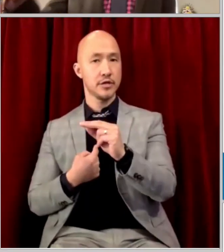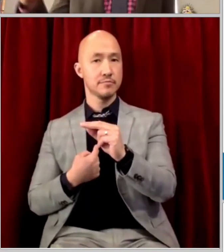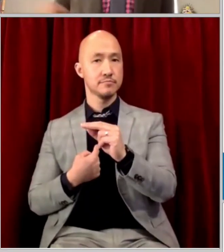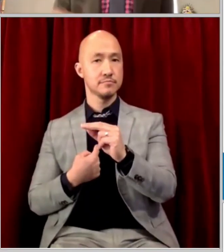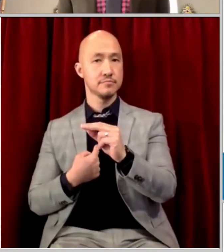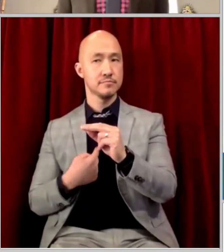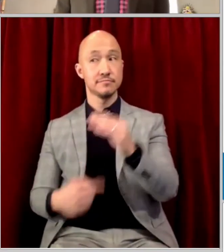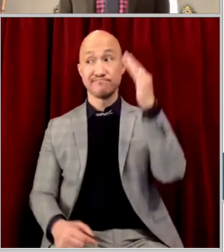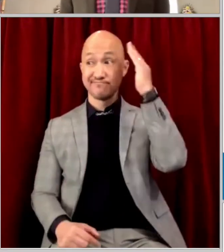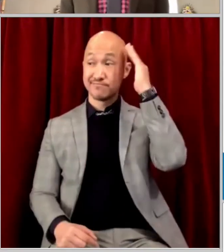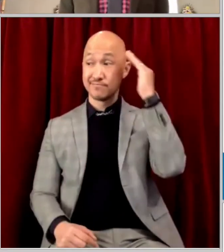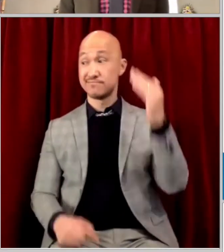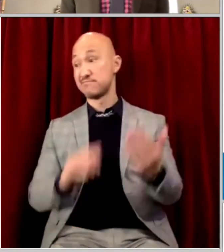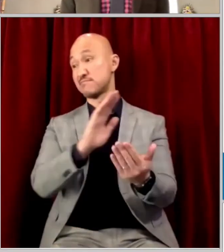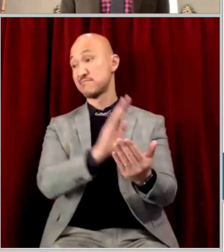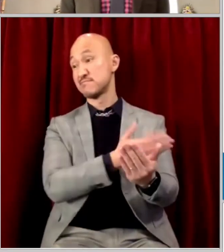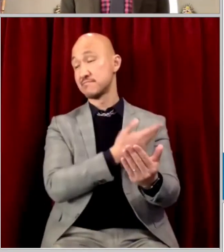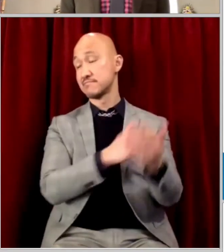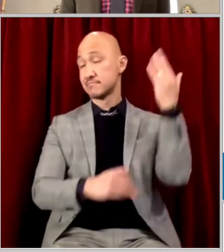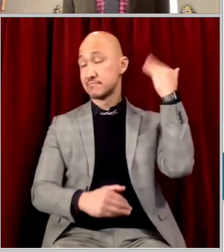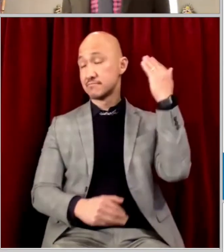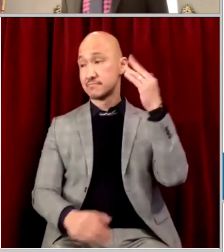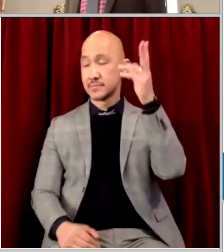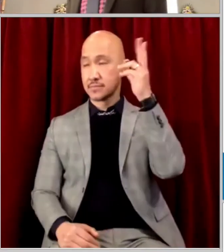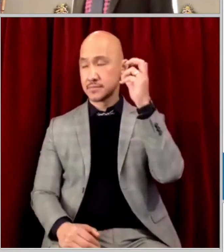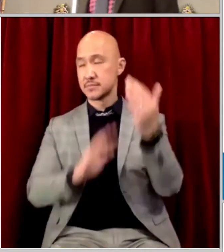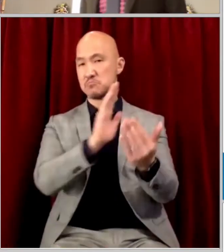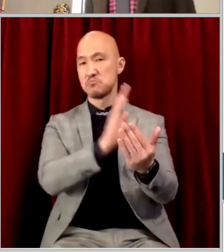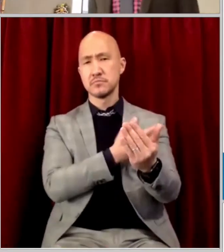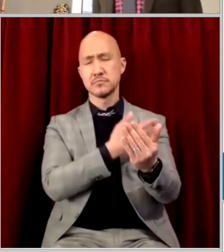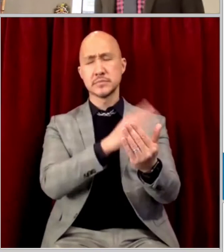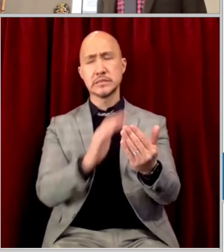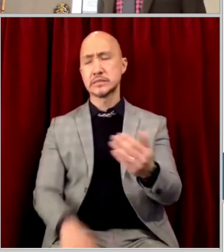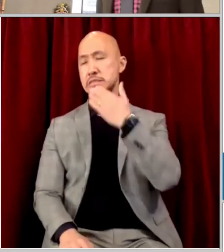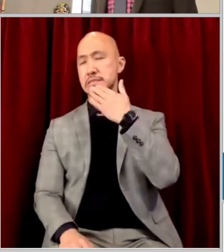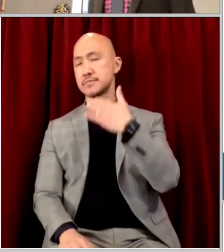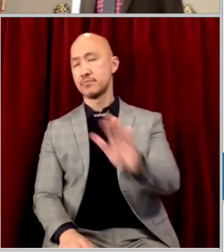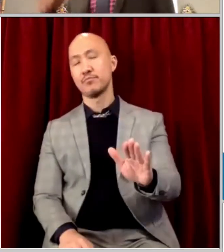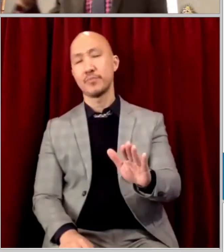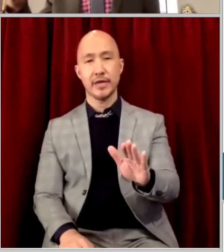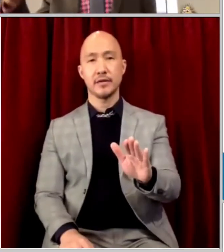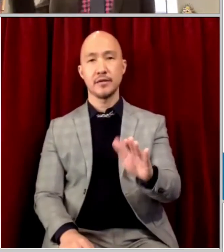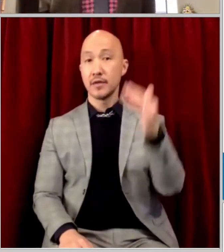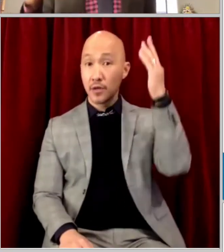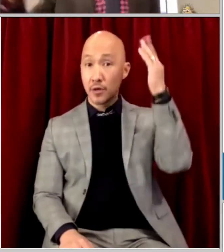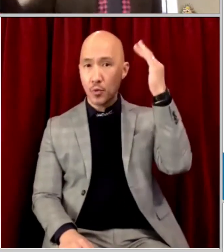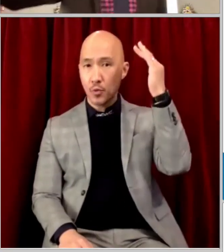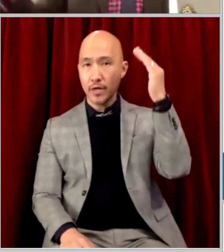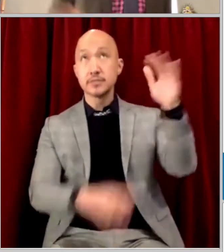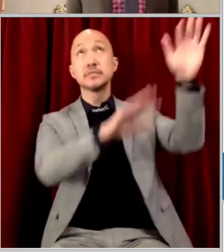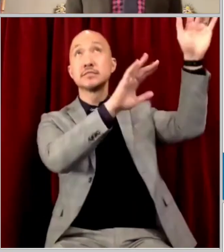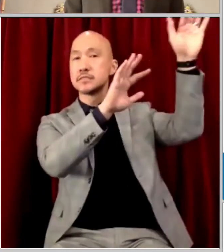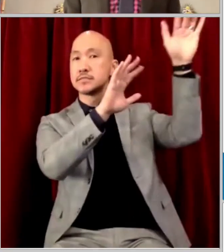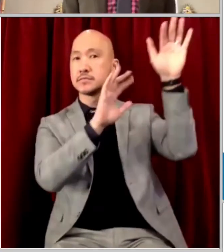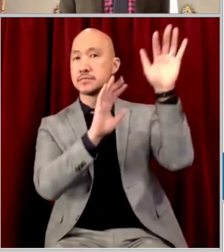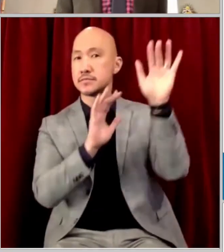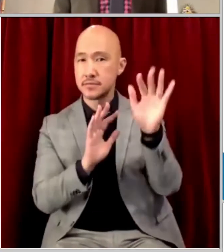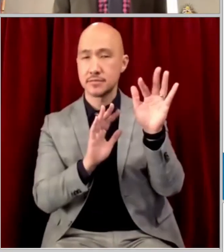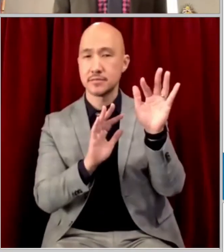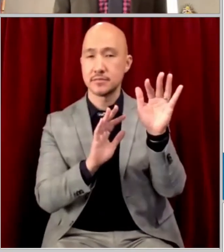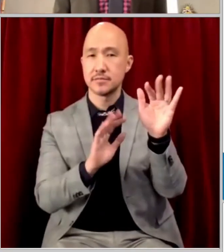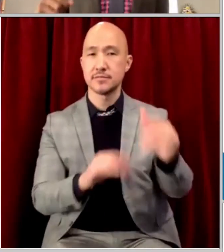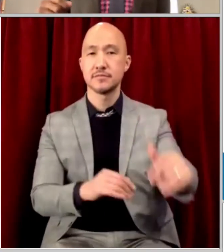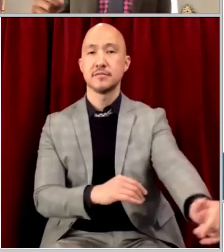not promoting God in my life. Of course, I had a little help by the tape, the acapella tape getting stuck in my tape